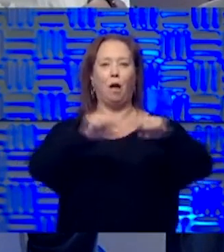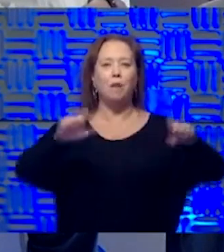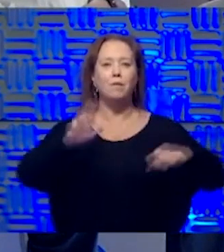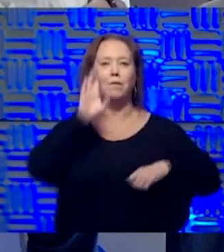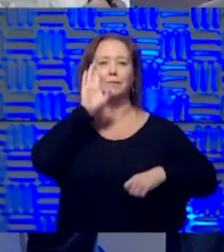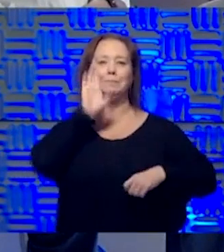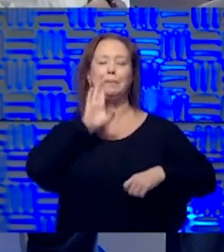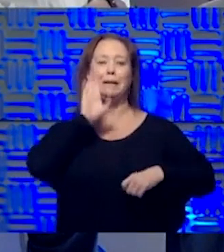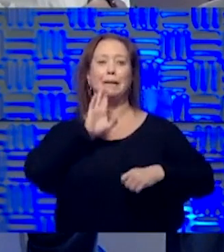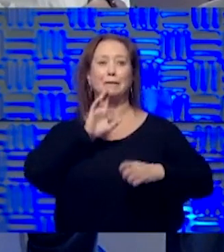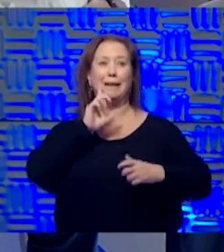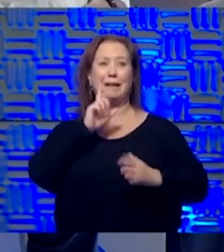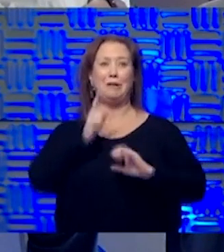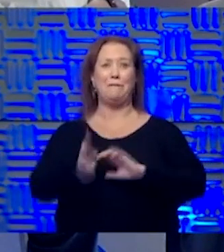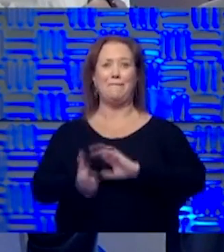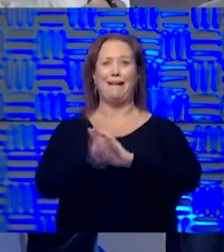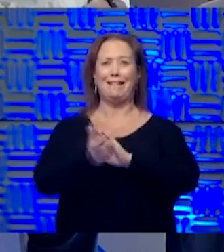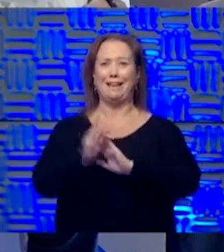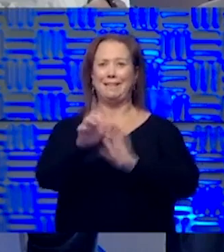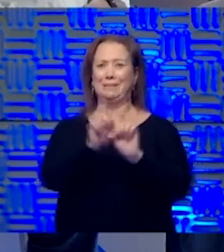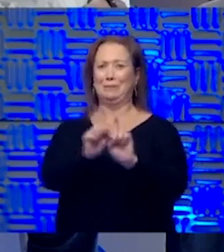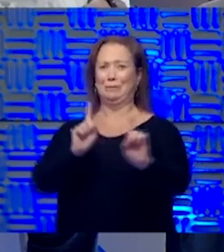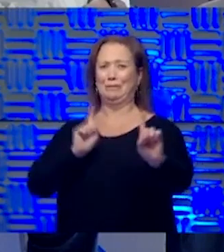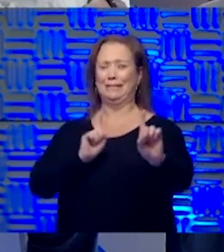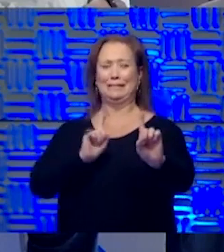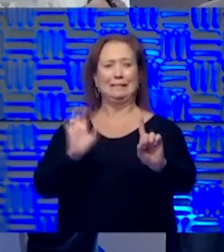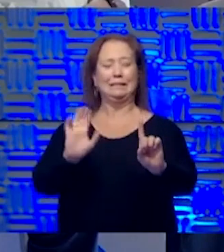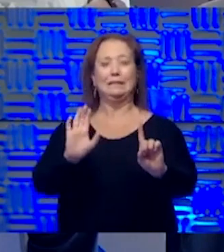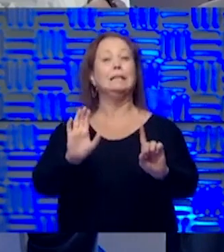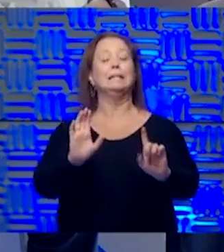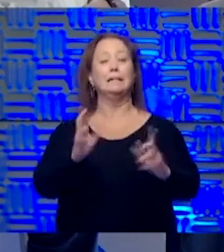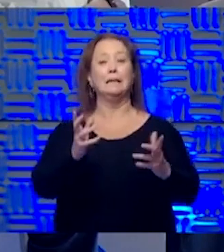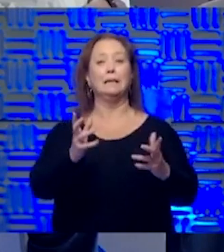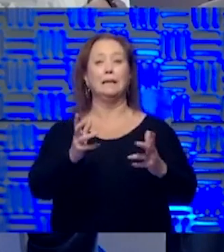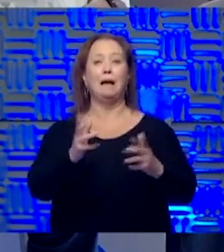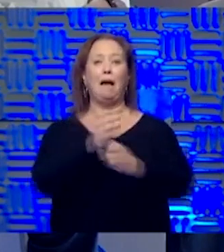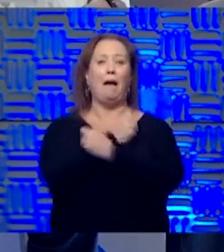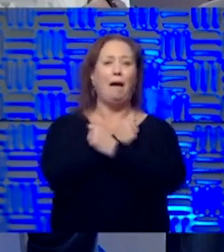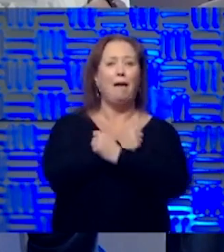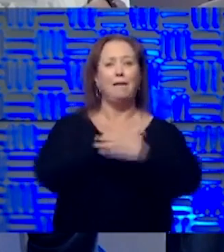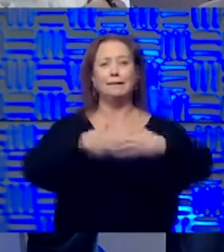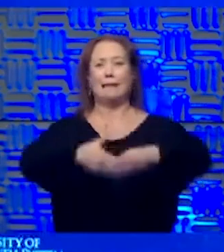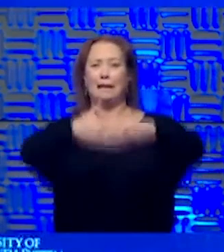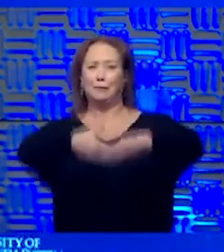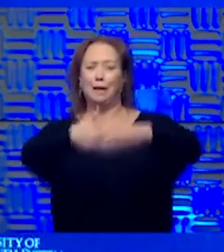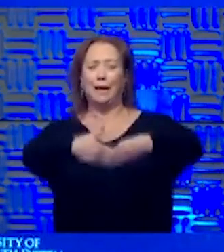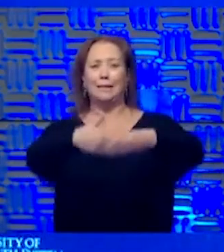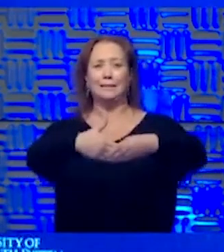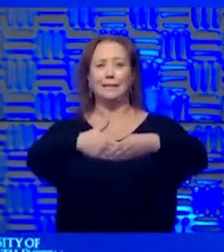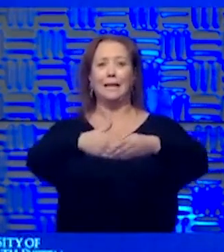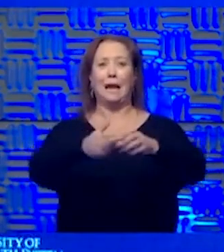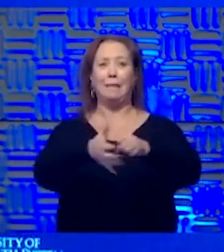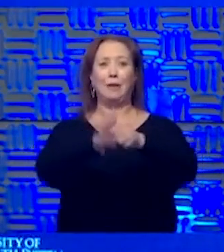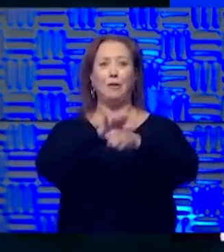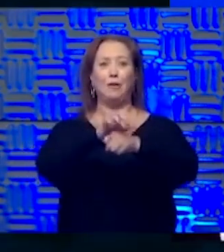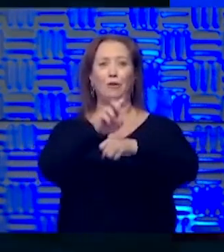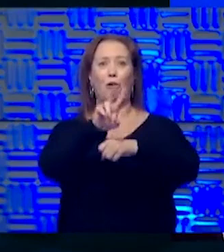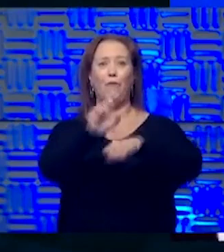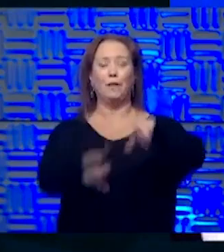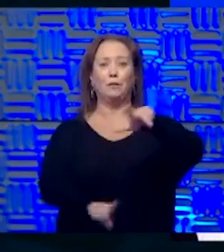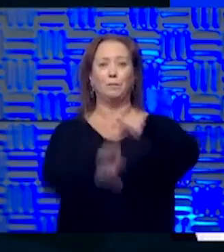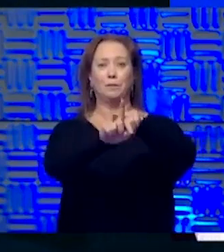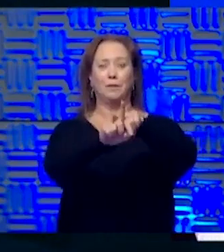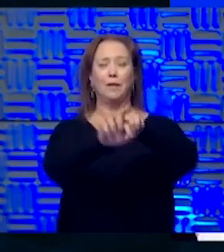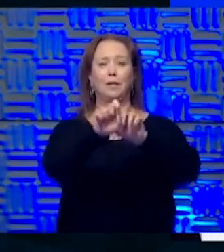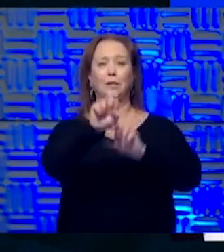and pretty soon you violate the social distancing stuff. Pretty soon, a lot of hugs and handshakes, and pretty soon a lot of COVID, right? I mean, talk to us about